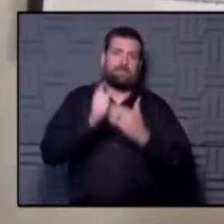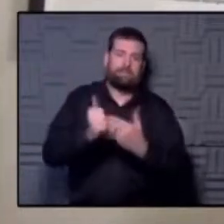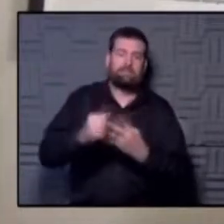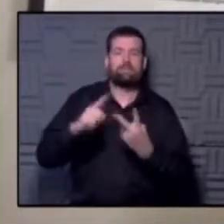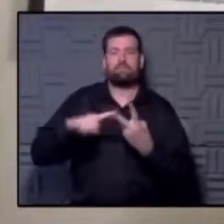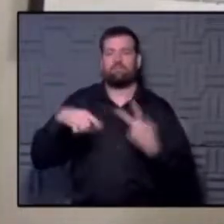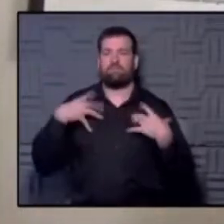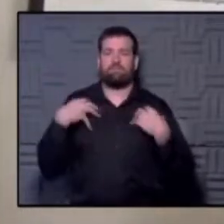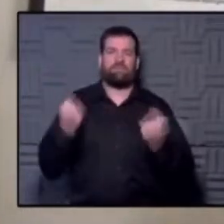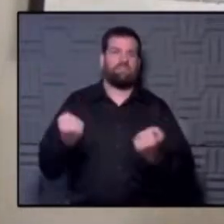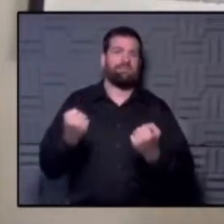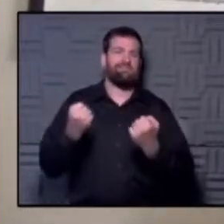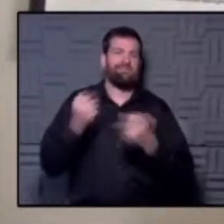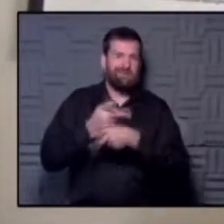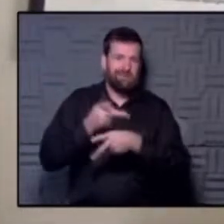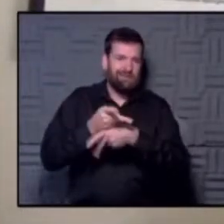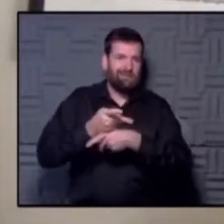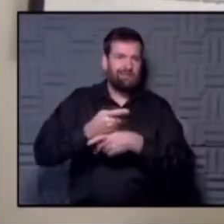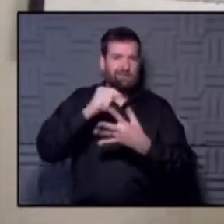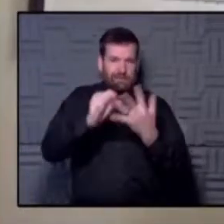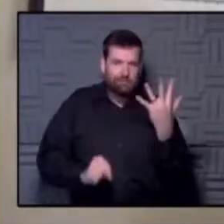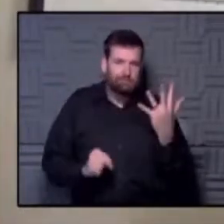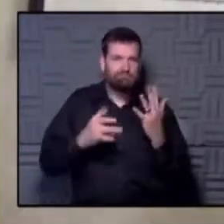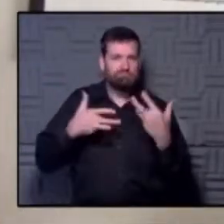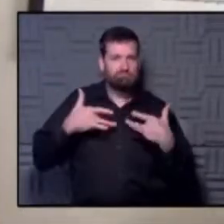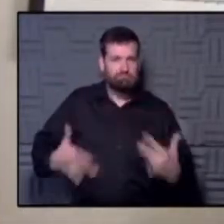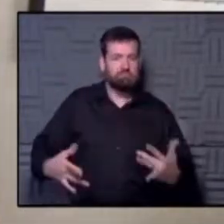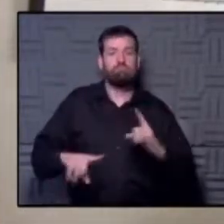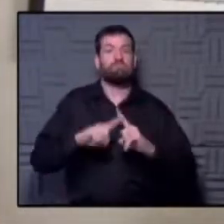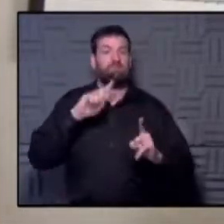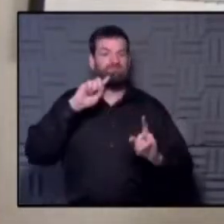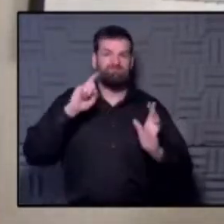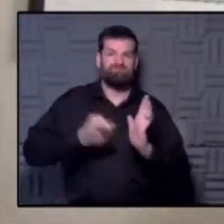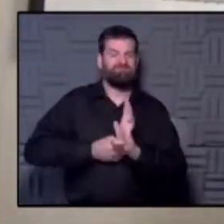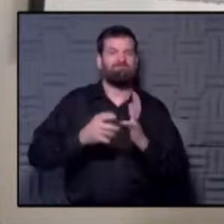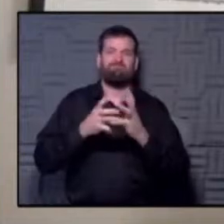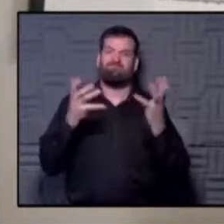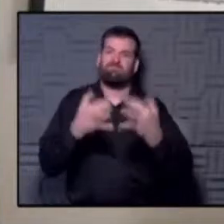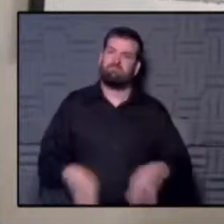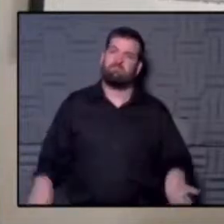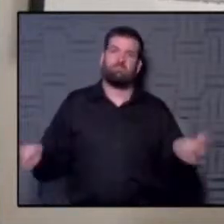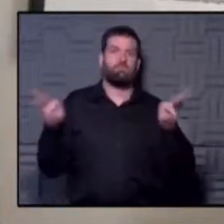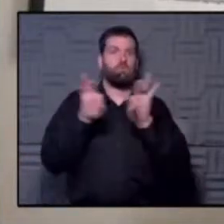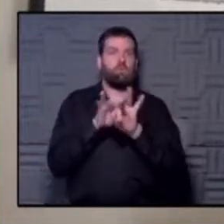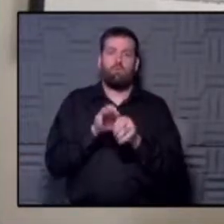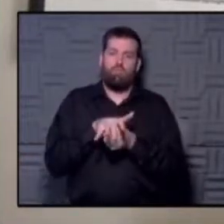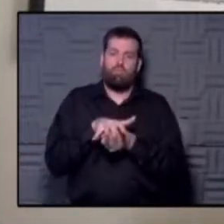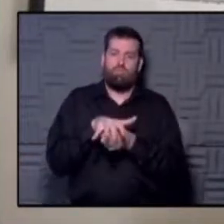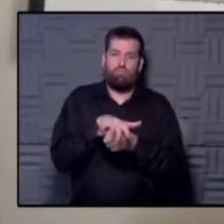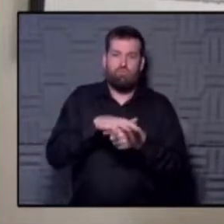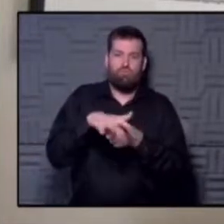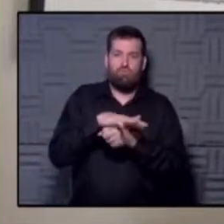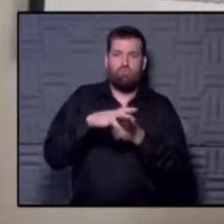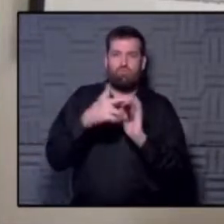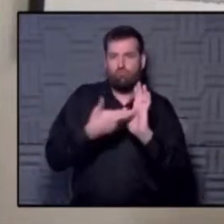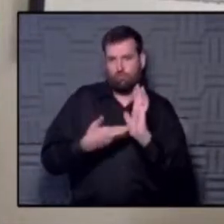healthcare practices. But we recognize there's a lot of importance in local